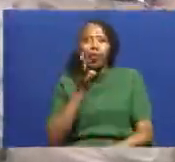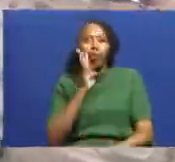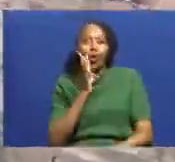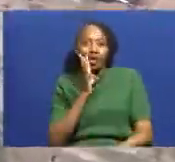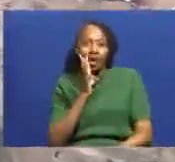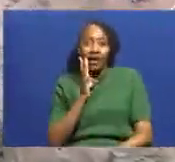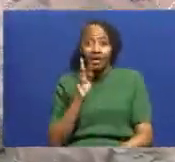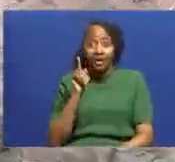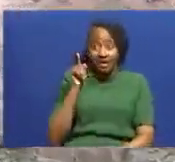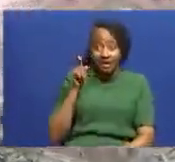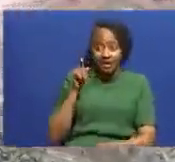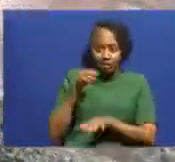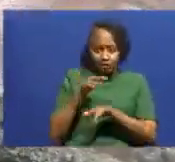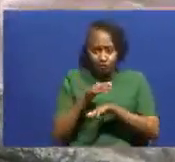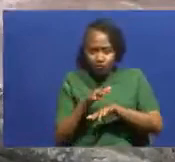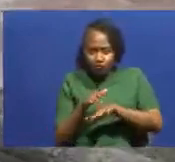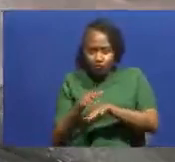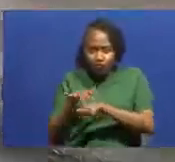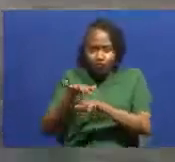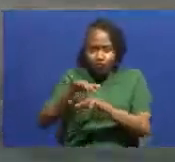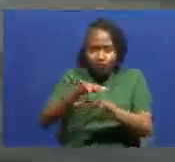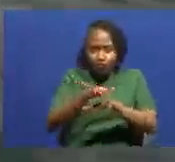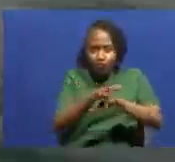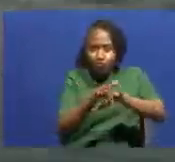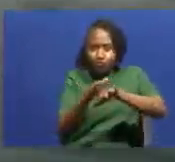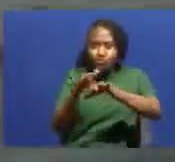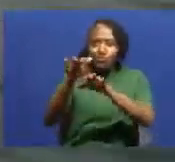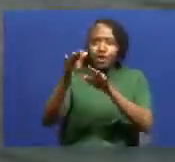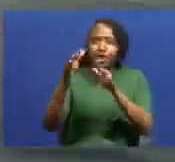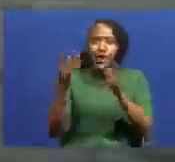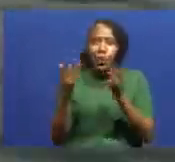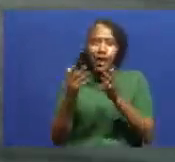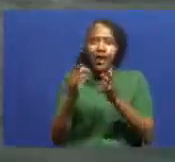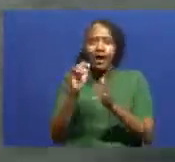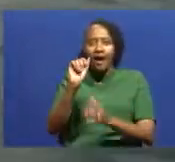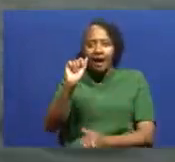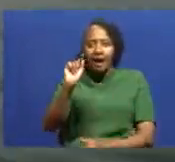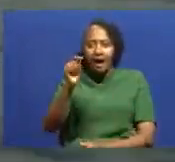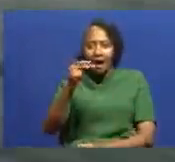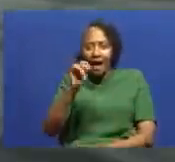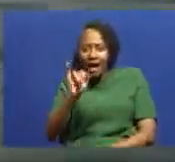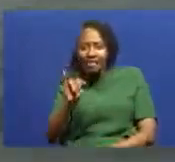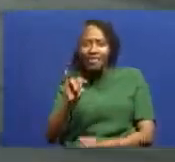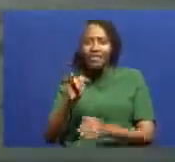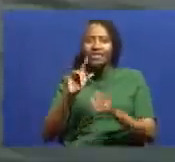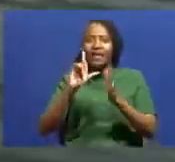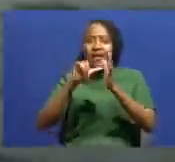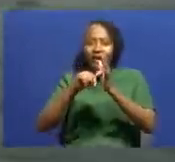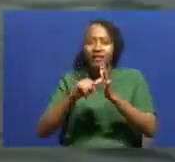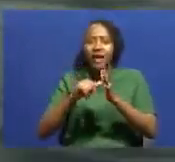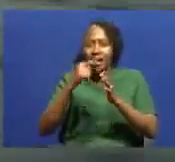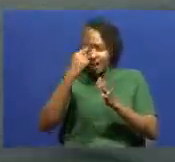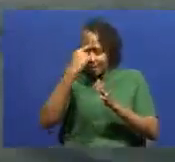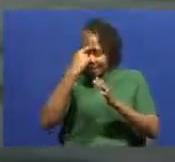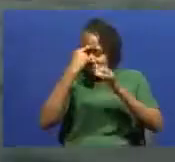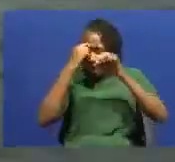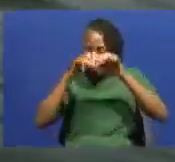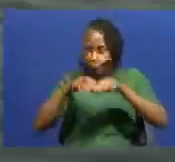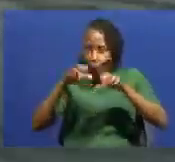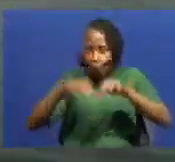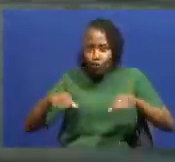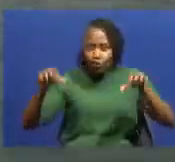From here, it flows through the city and joins the River Athi and down to the Indian Ocean.